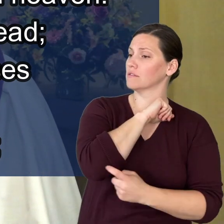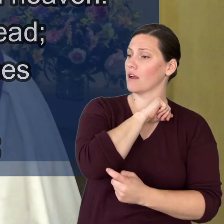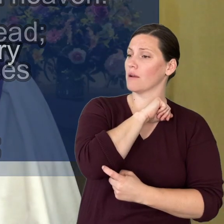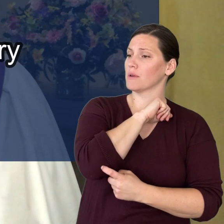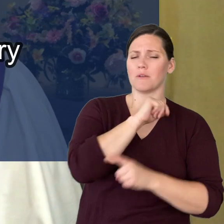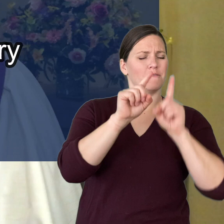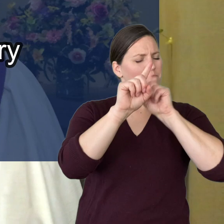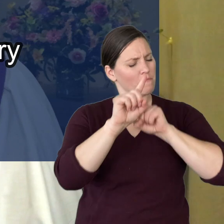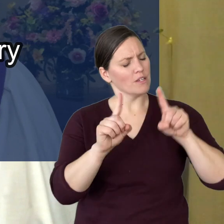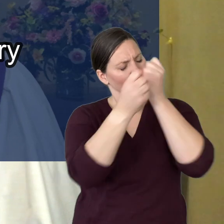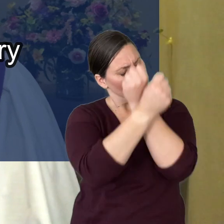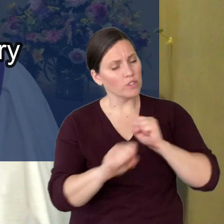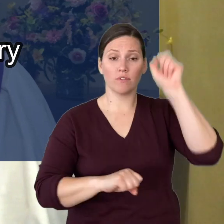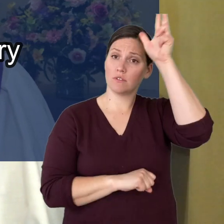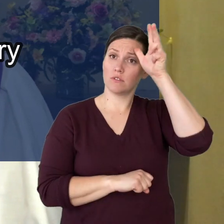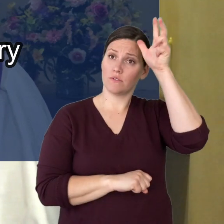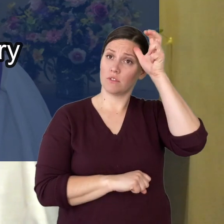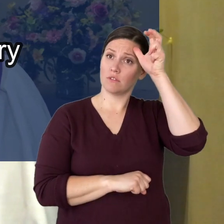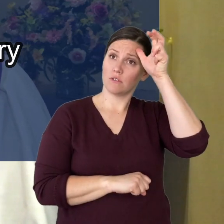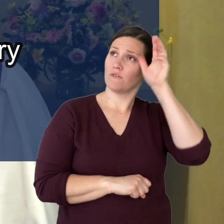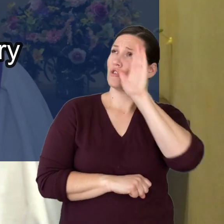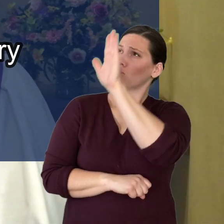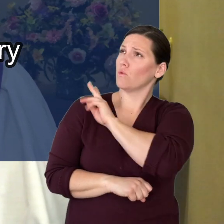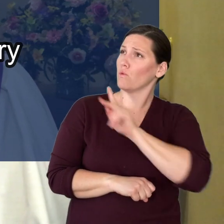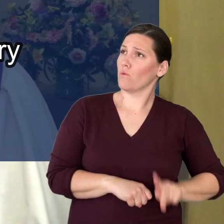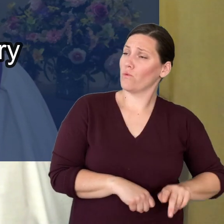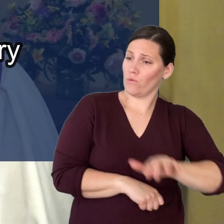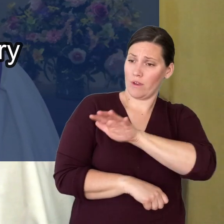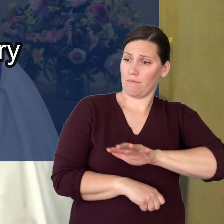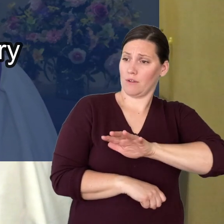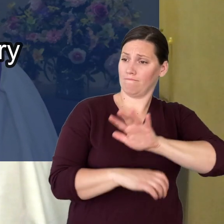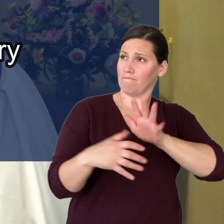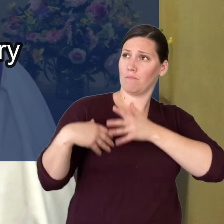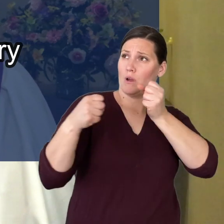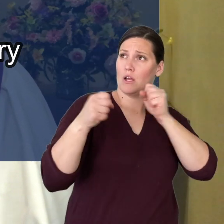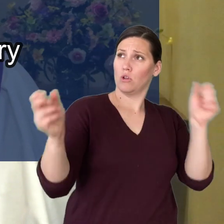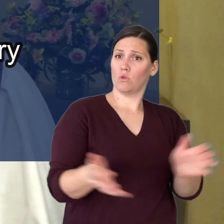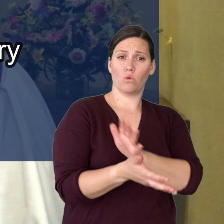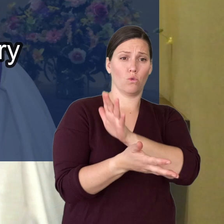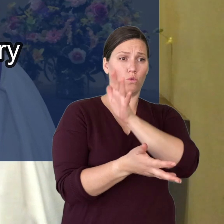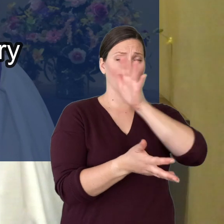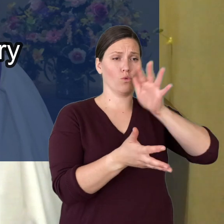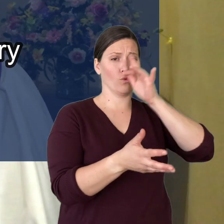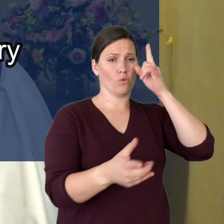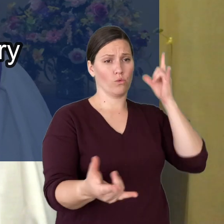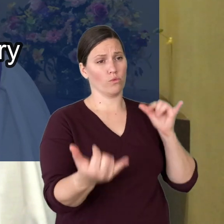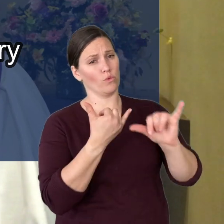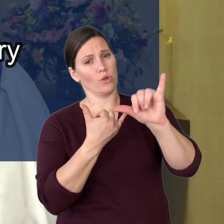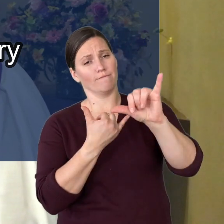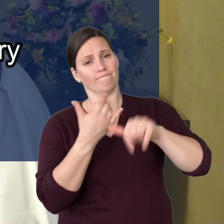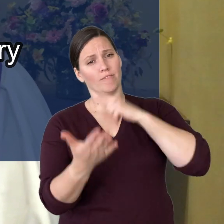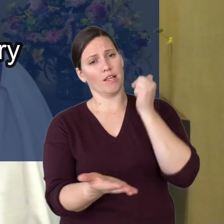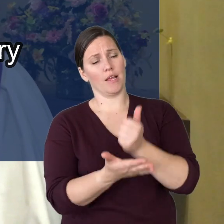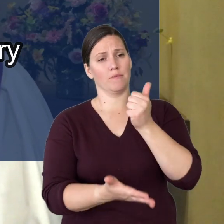us. And lead us not into temptation, but deliver us from evil. For thine is the kingdom, and the